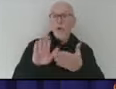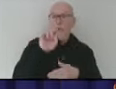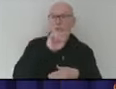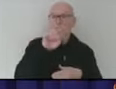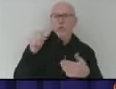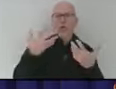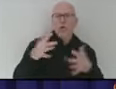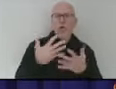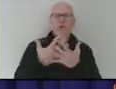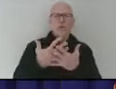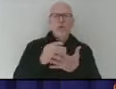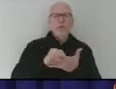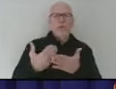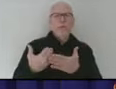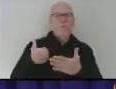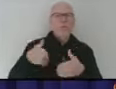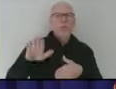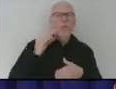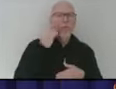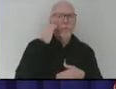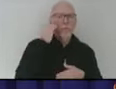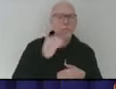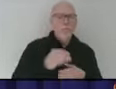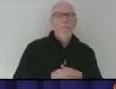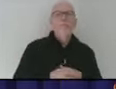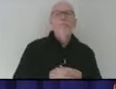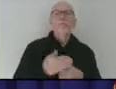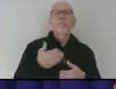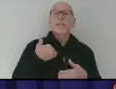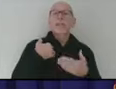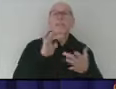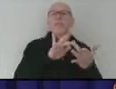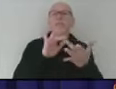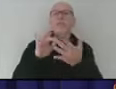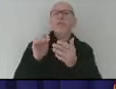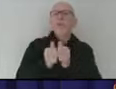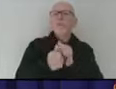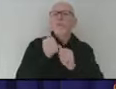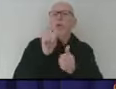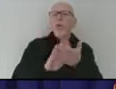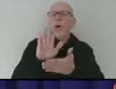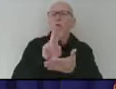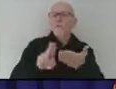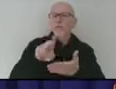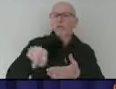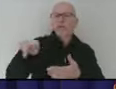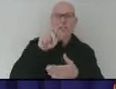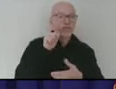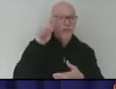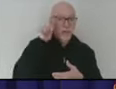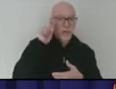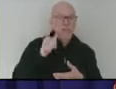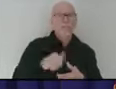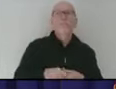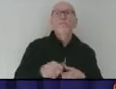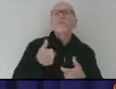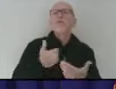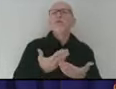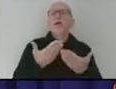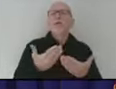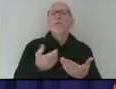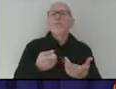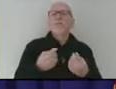screening students before they head home. I had phone calls with the majority of our colleges and universities yesterday and offered to provide